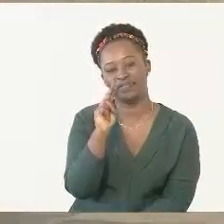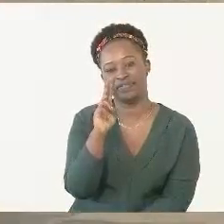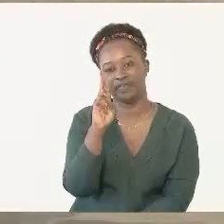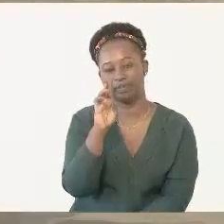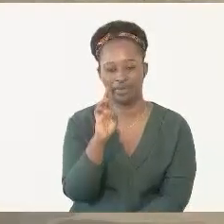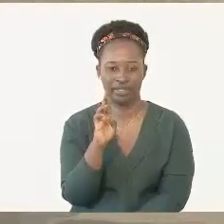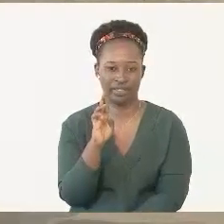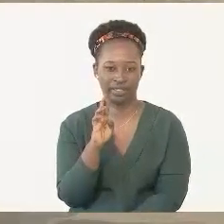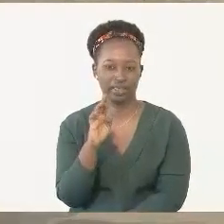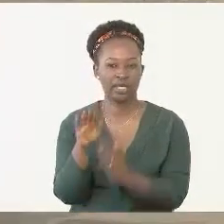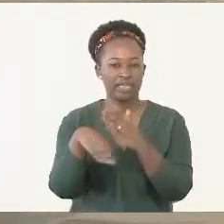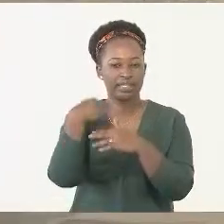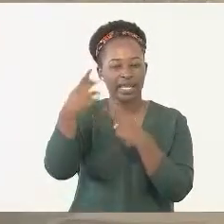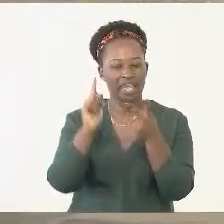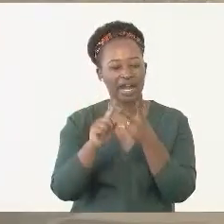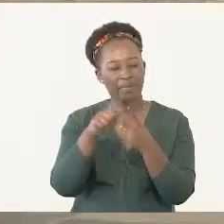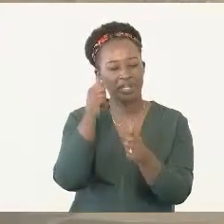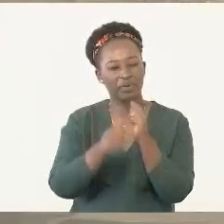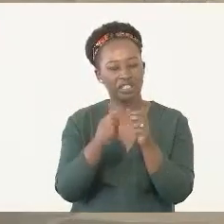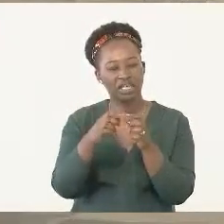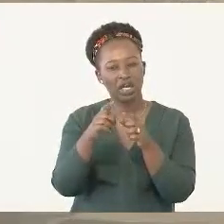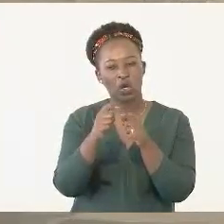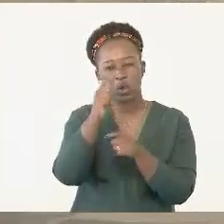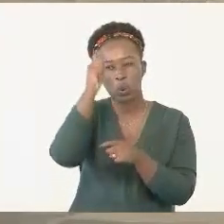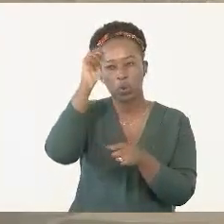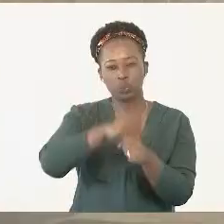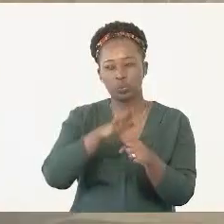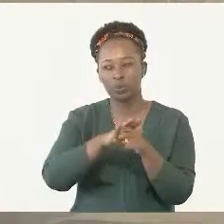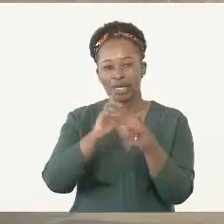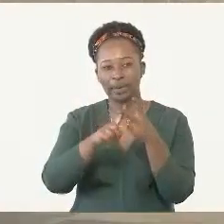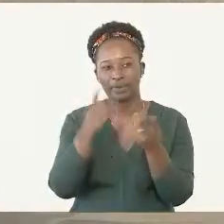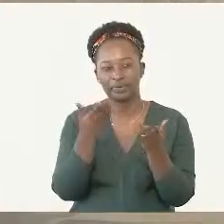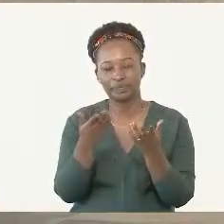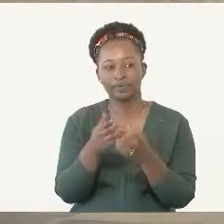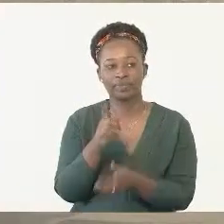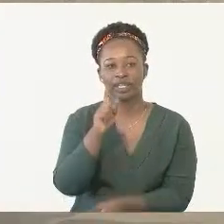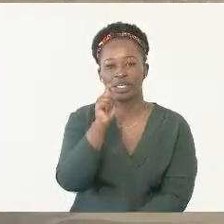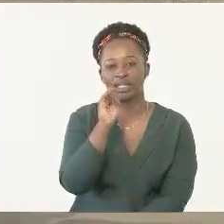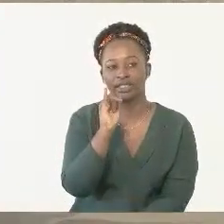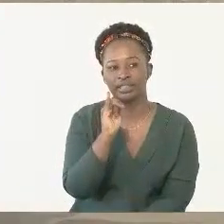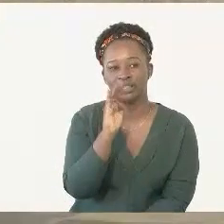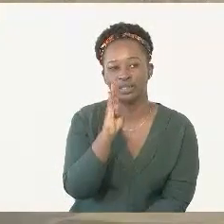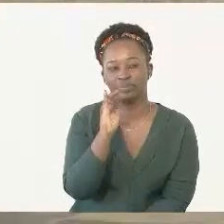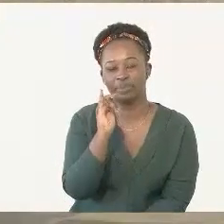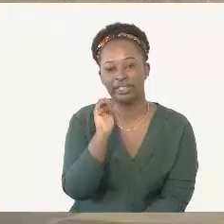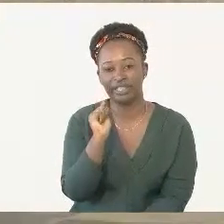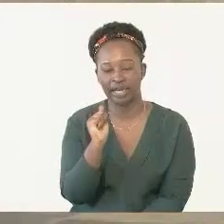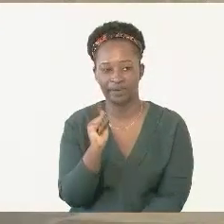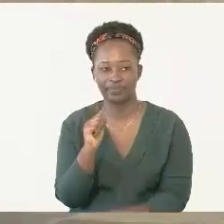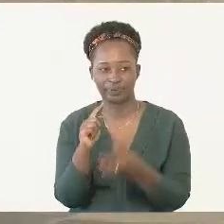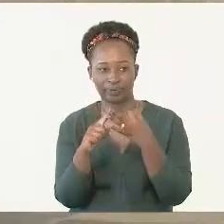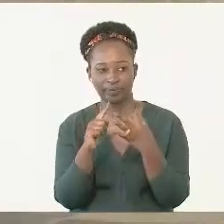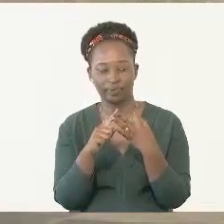After this, which one is the next? We can have tibia. Do you know this bone? We